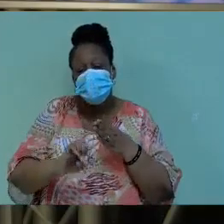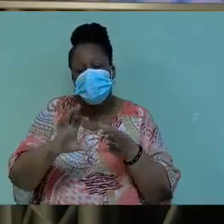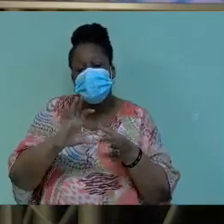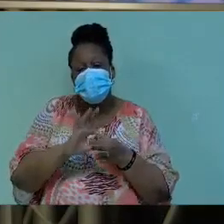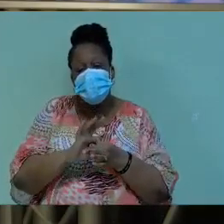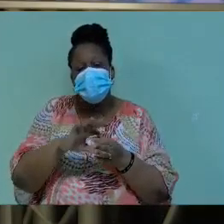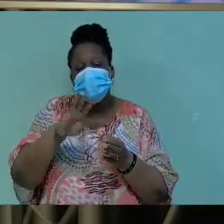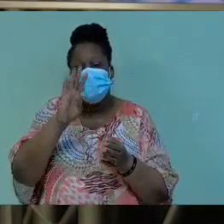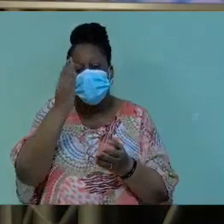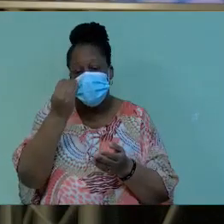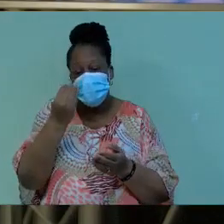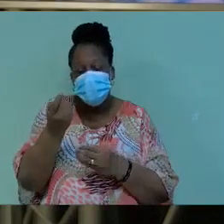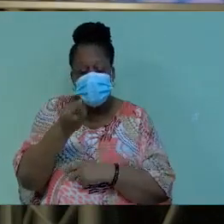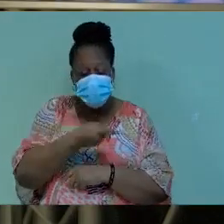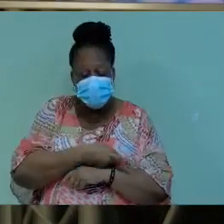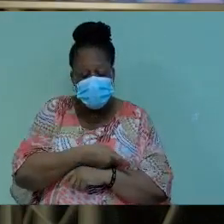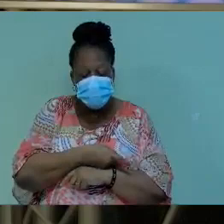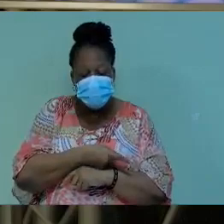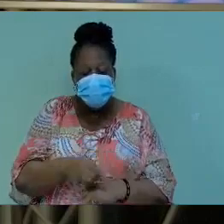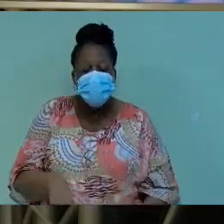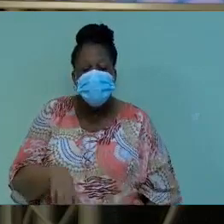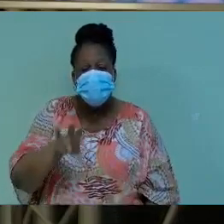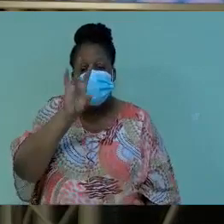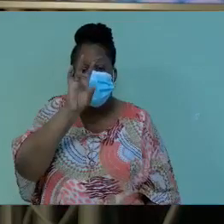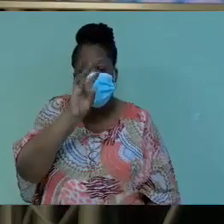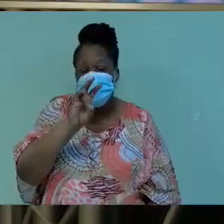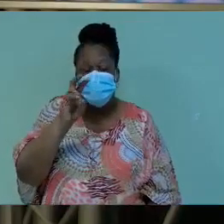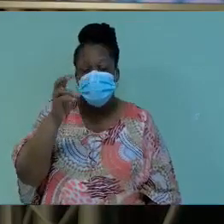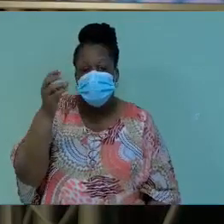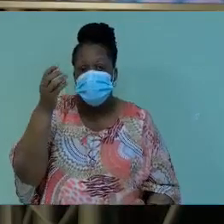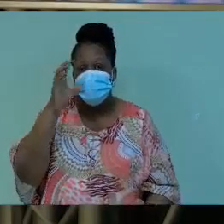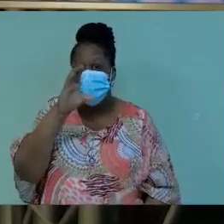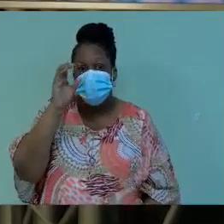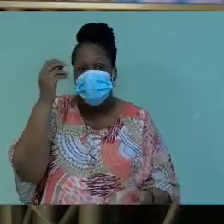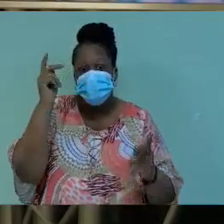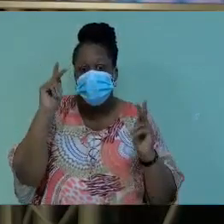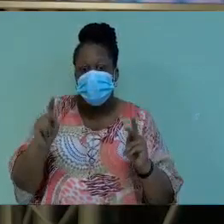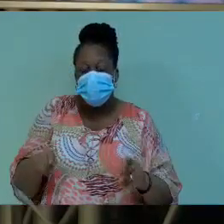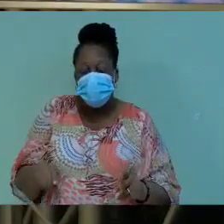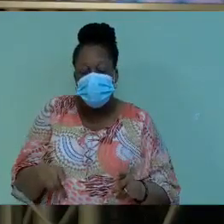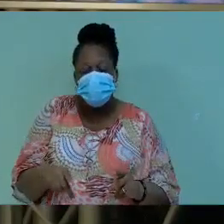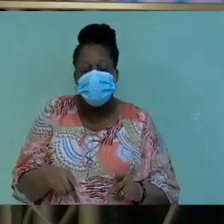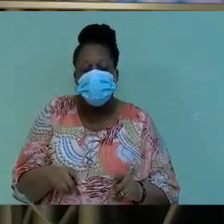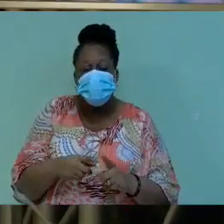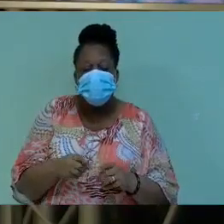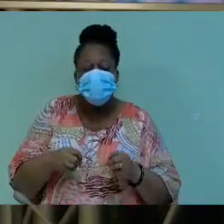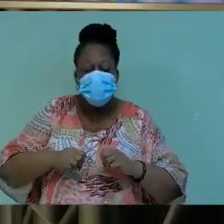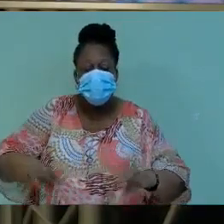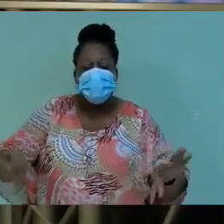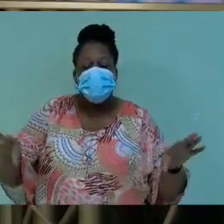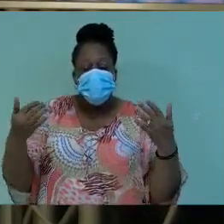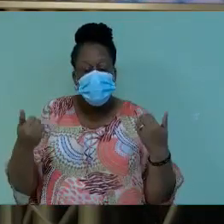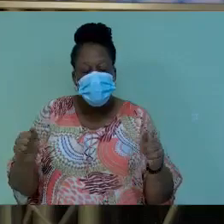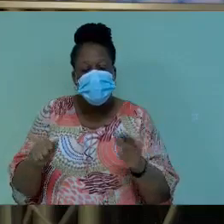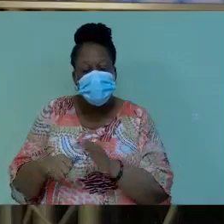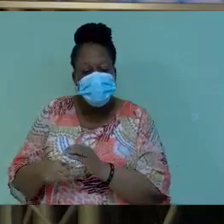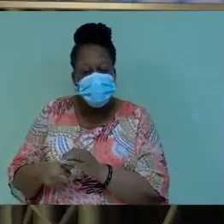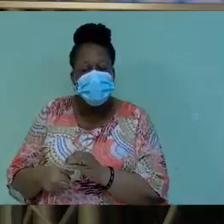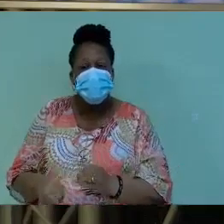yes, the total number of 700 and something who were released from quarantine, this speaks to the period